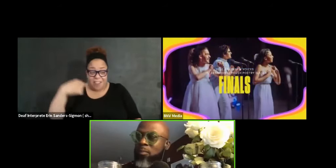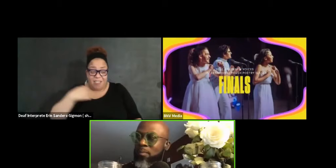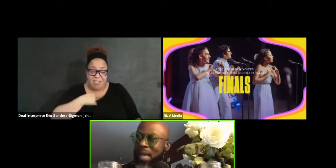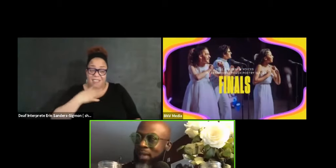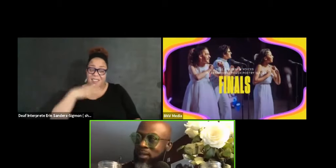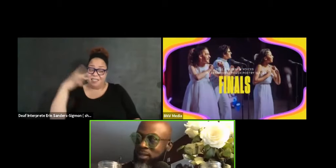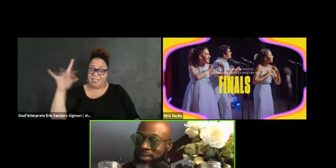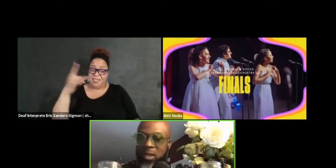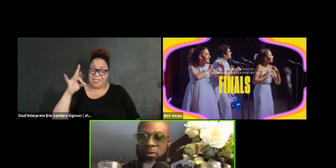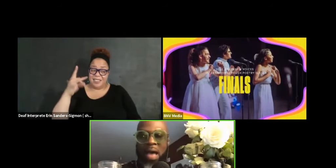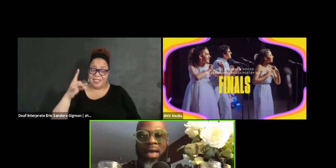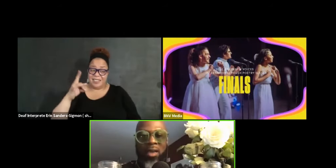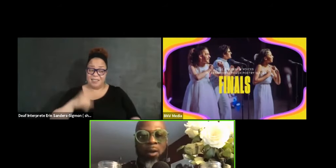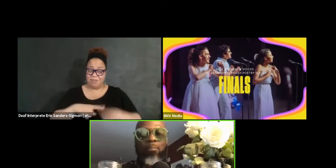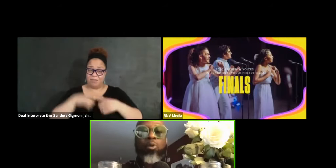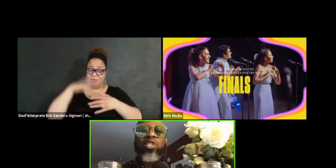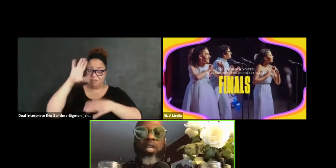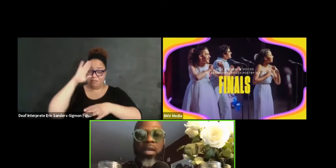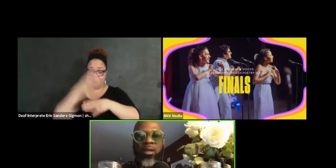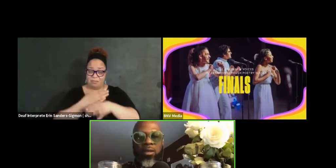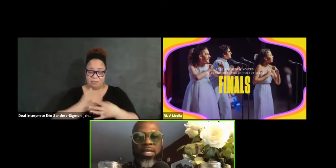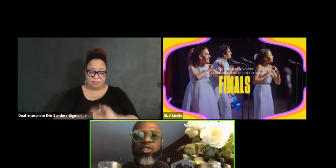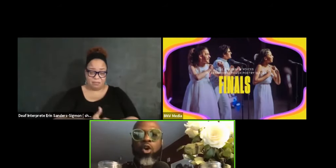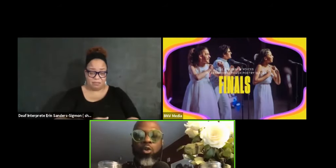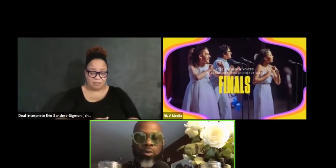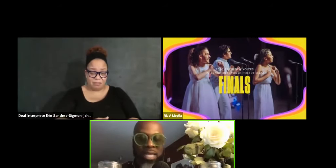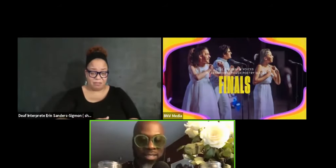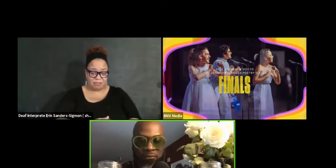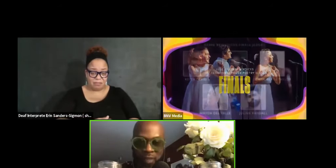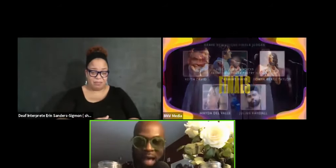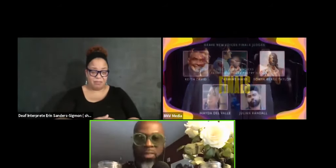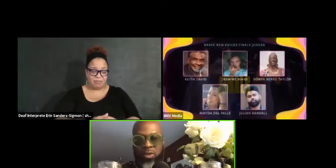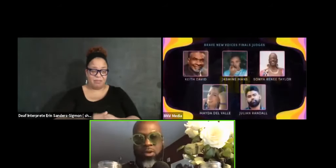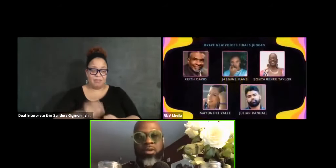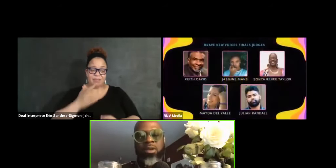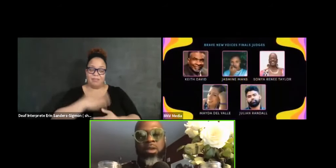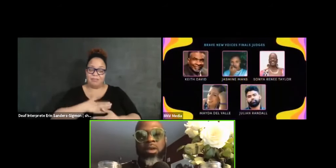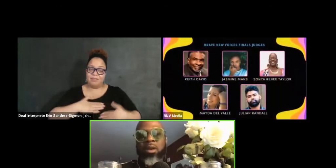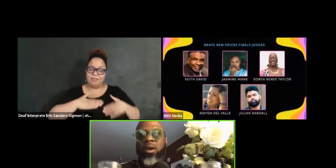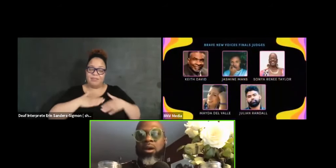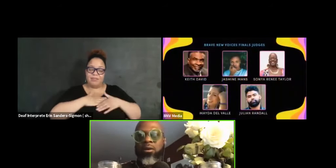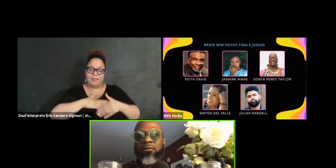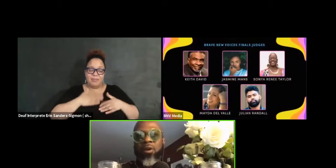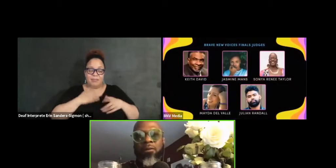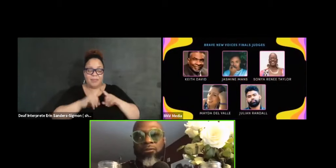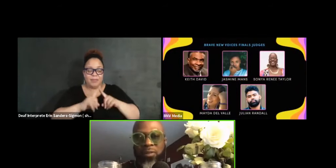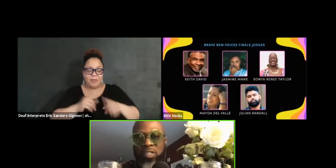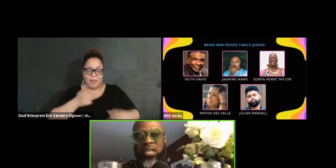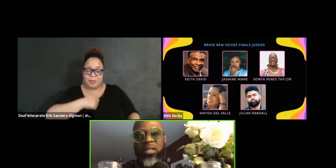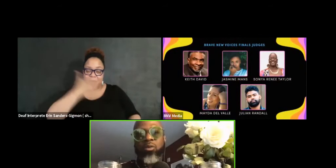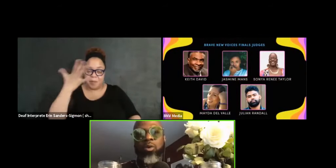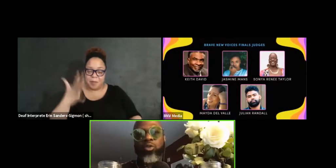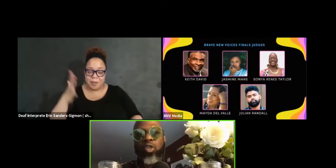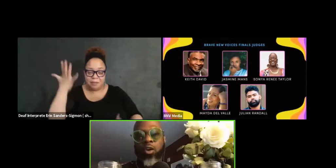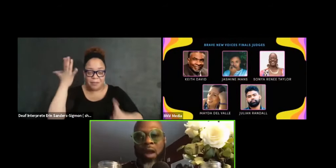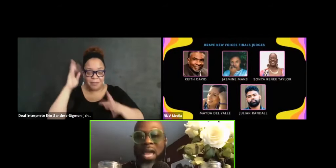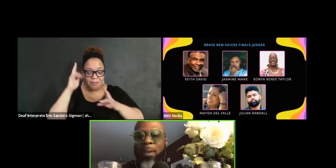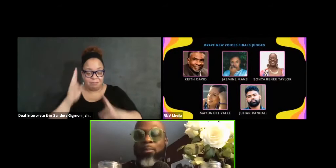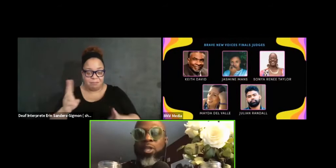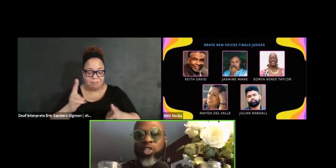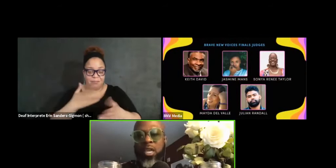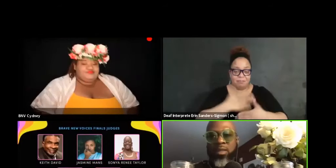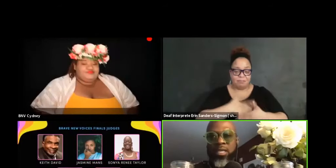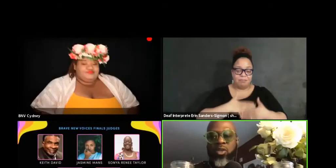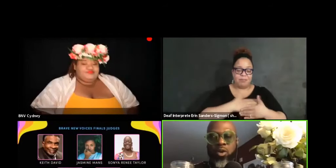son myself, I appreciate these odes. As the father of a 15-year-old daughter,